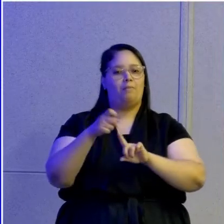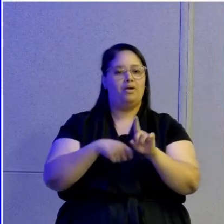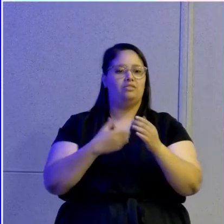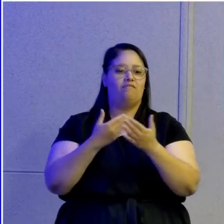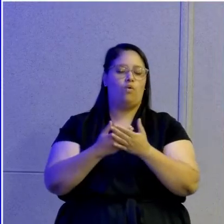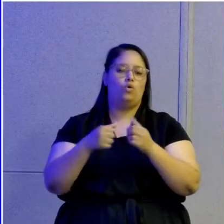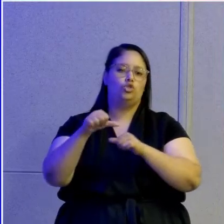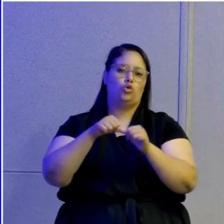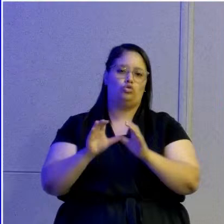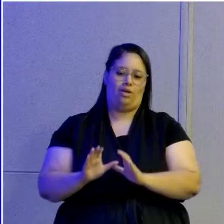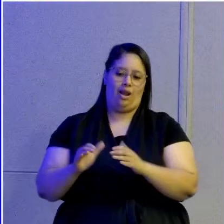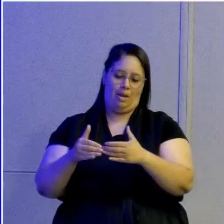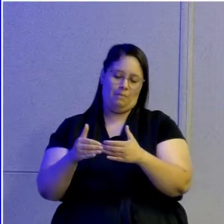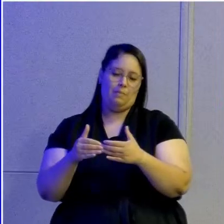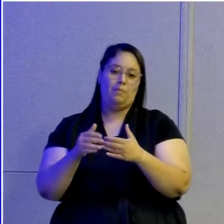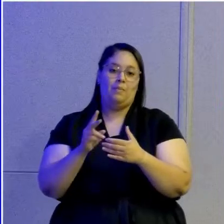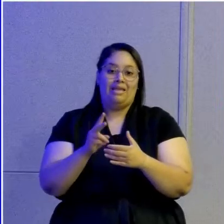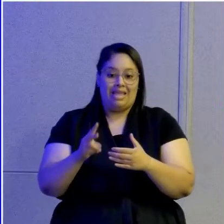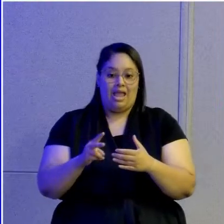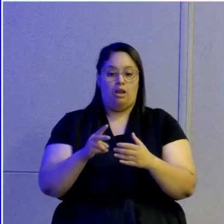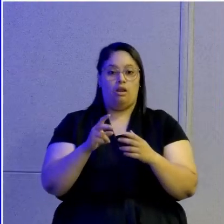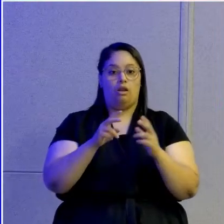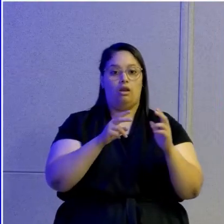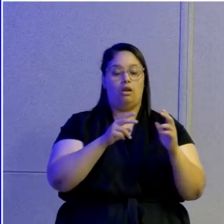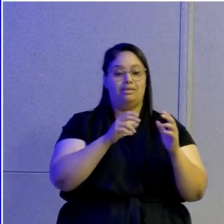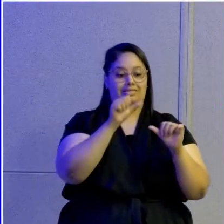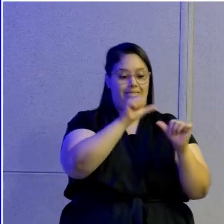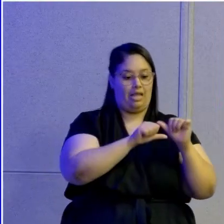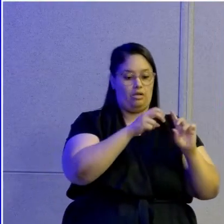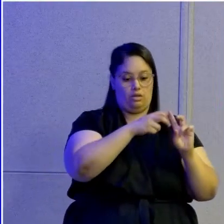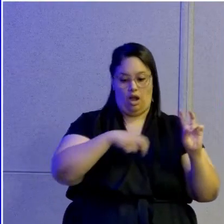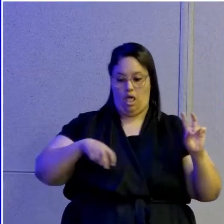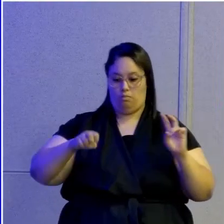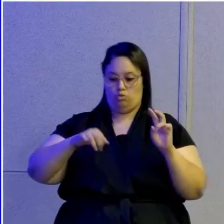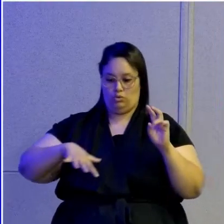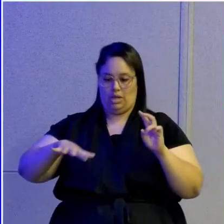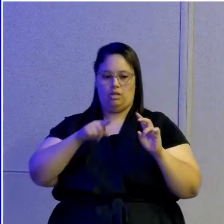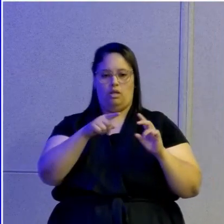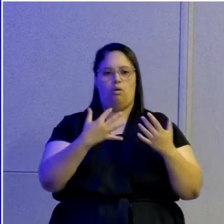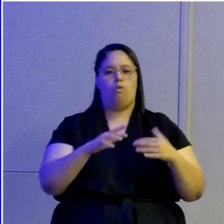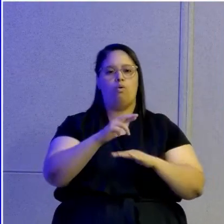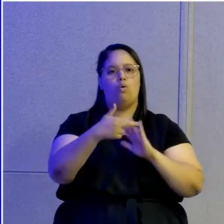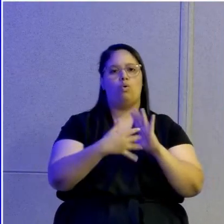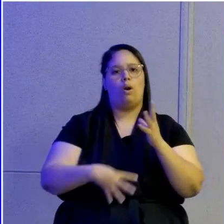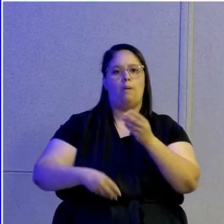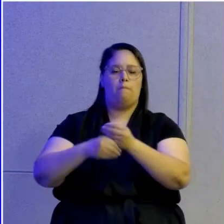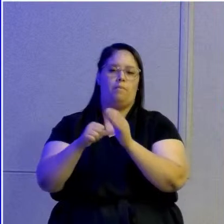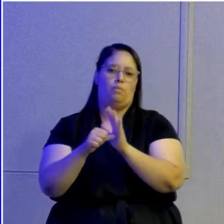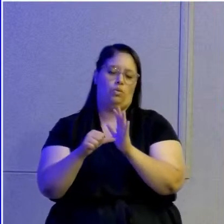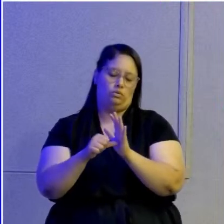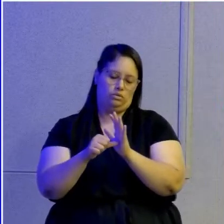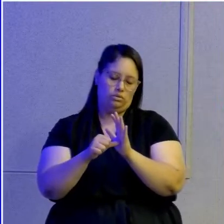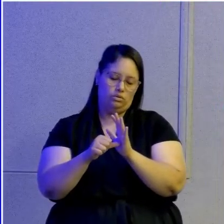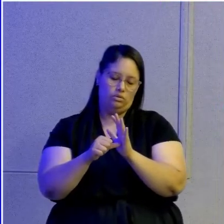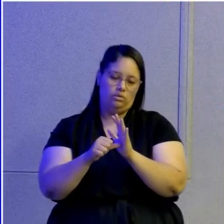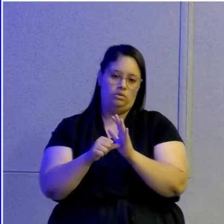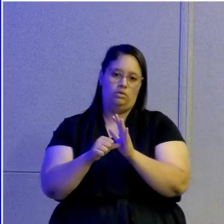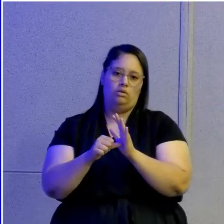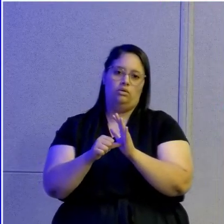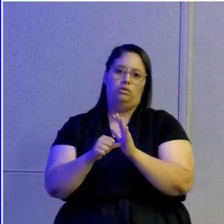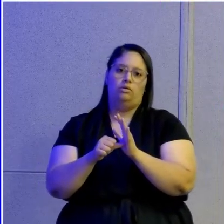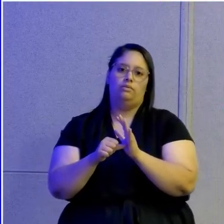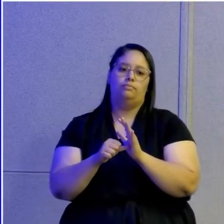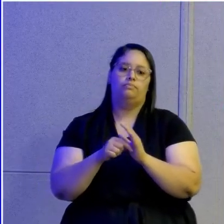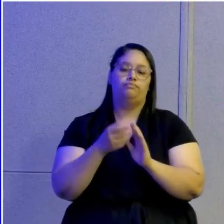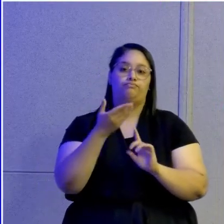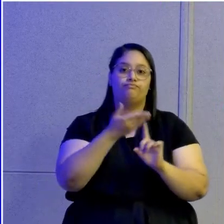the Social Cluster, which again, in terms of translating science to society, is really, really important. She